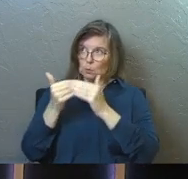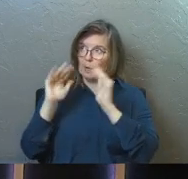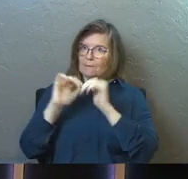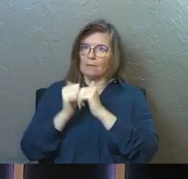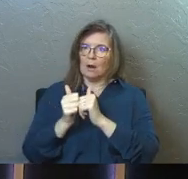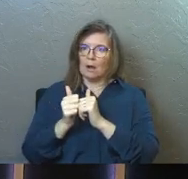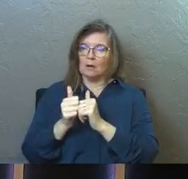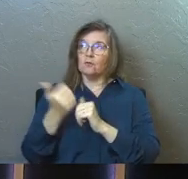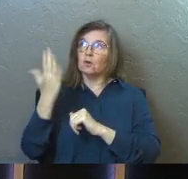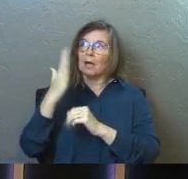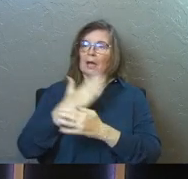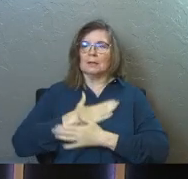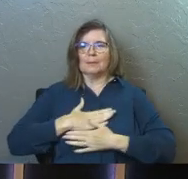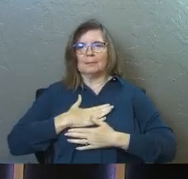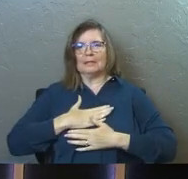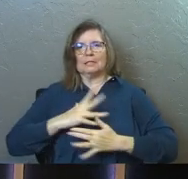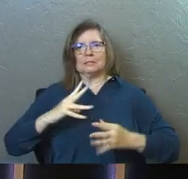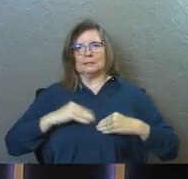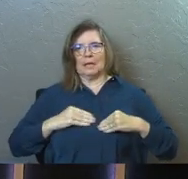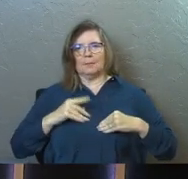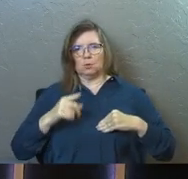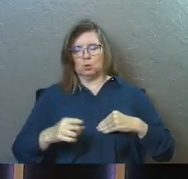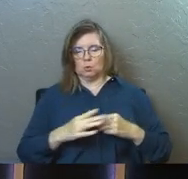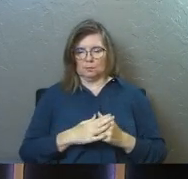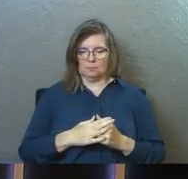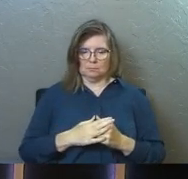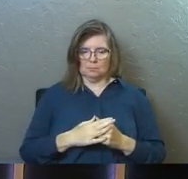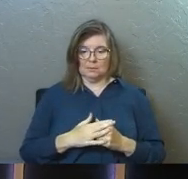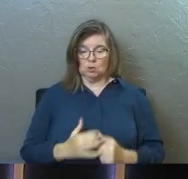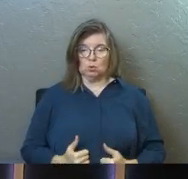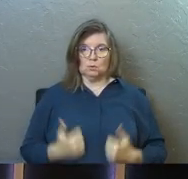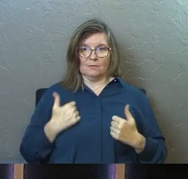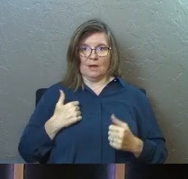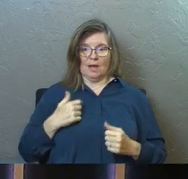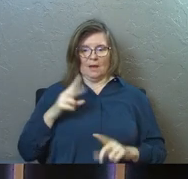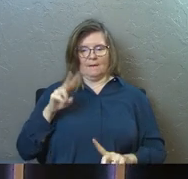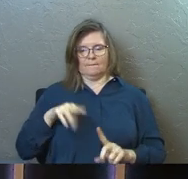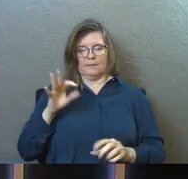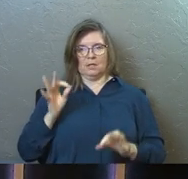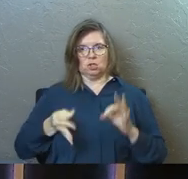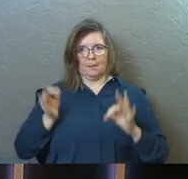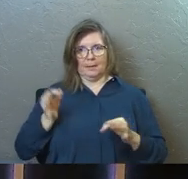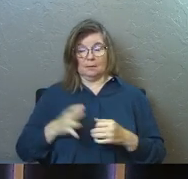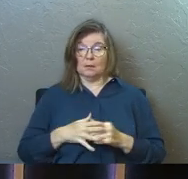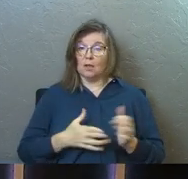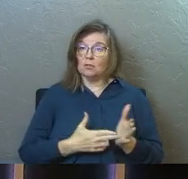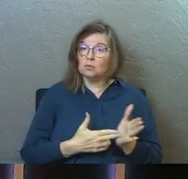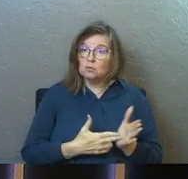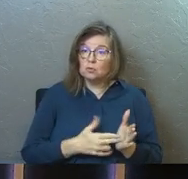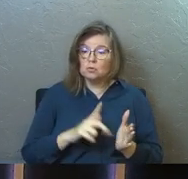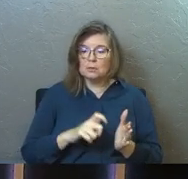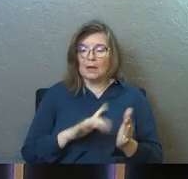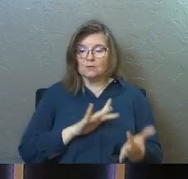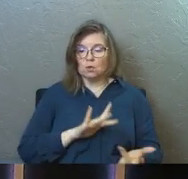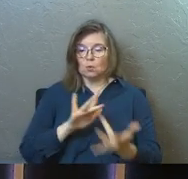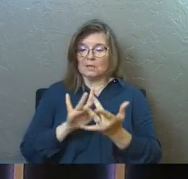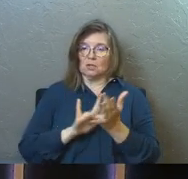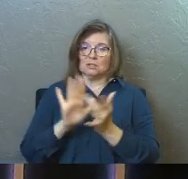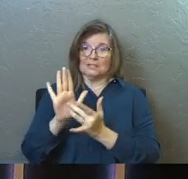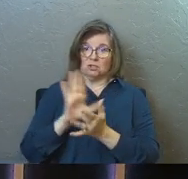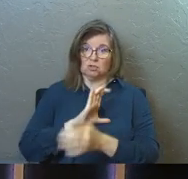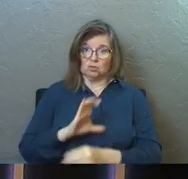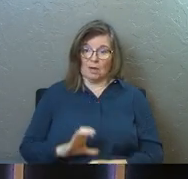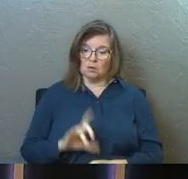you had to do for God to be pleased with you, to survive the judgment. And the truth is, you have to reach out to